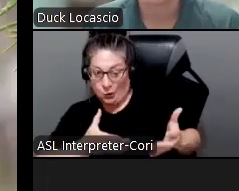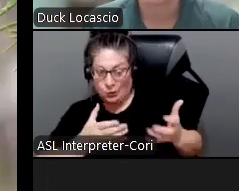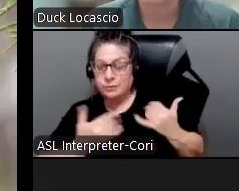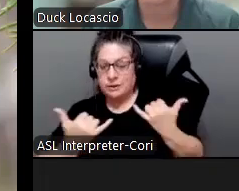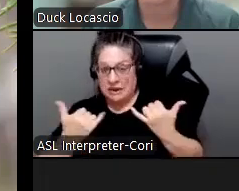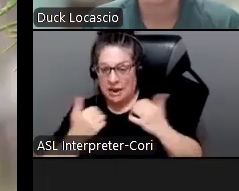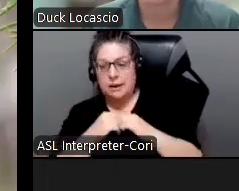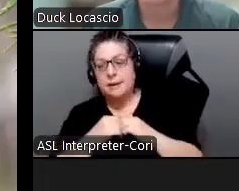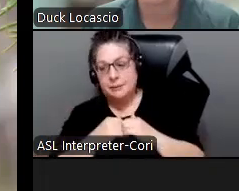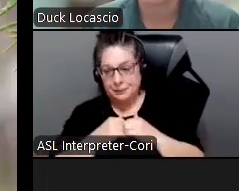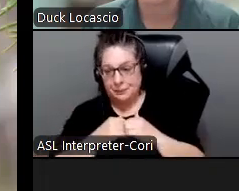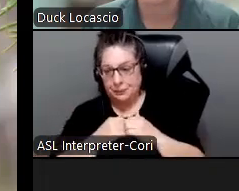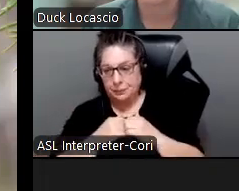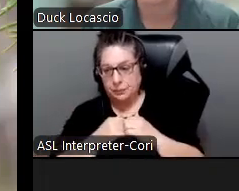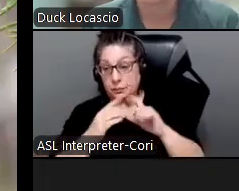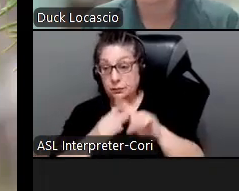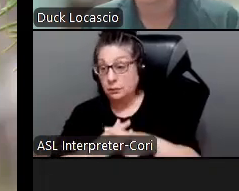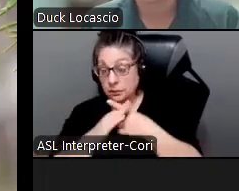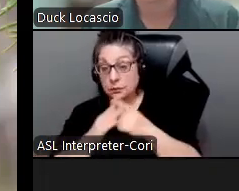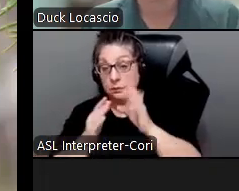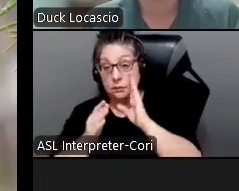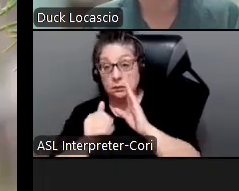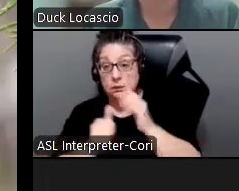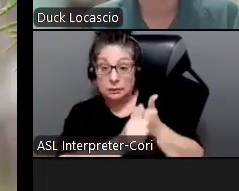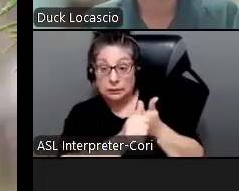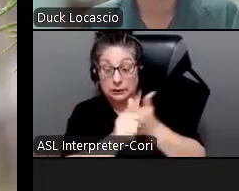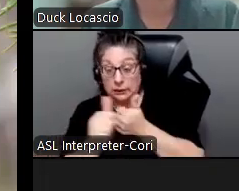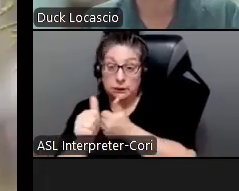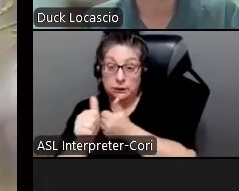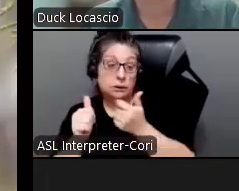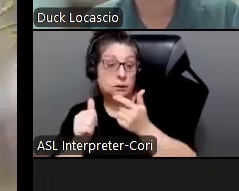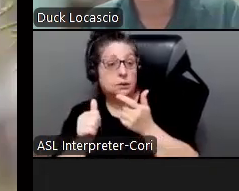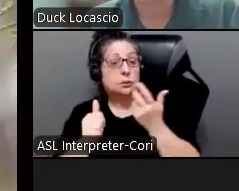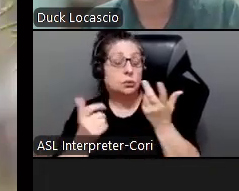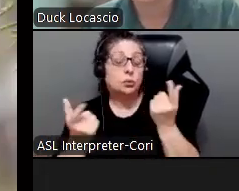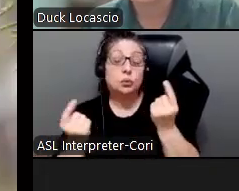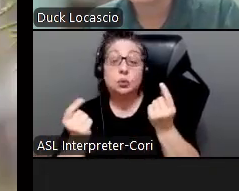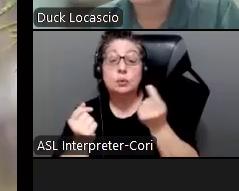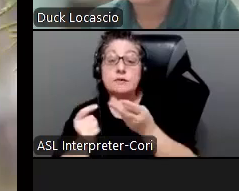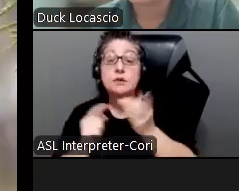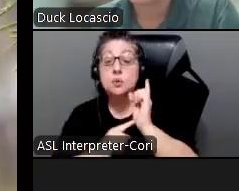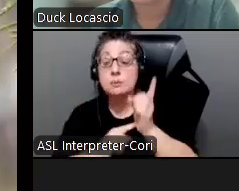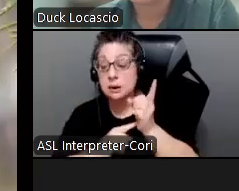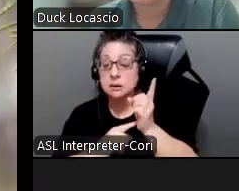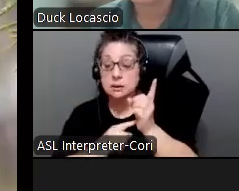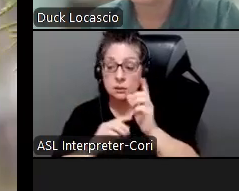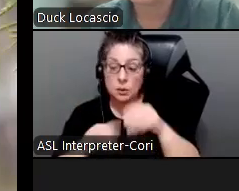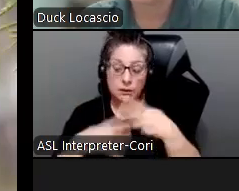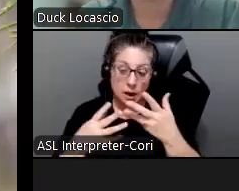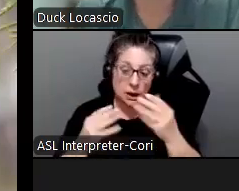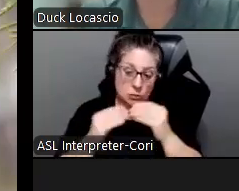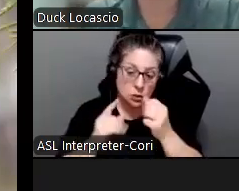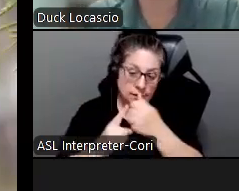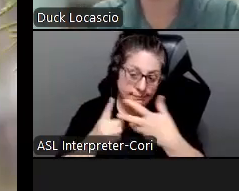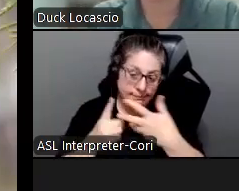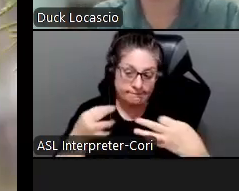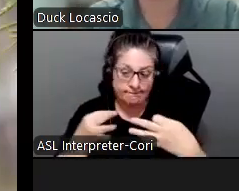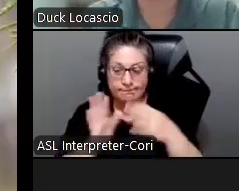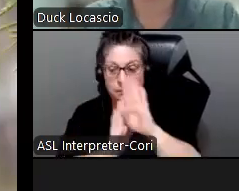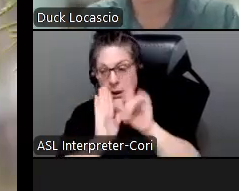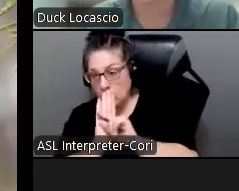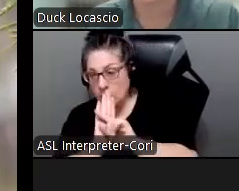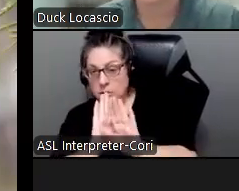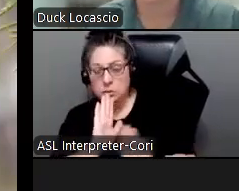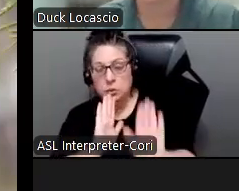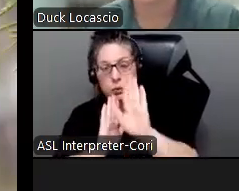And to start with, I'd like each of the panelists to spend a few minutes providing a little more background